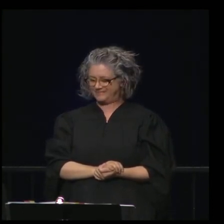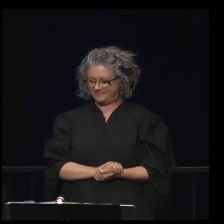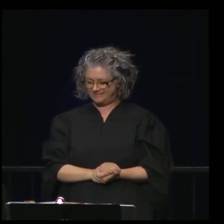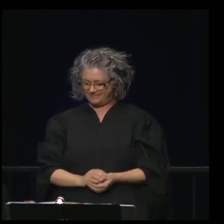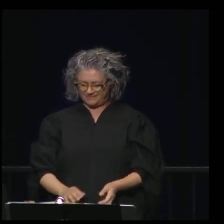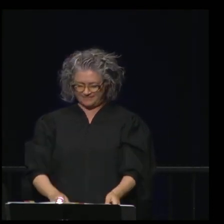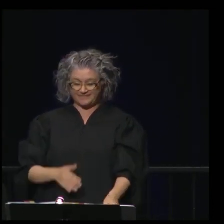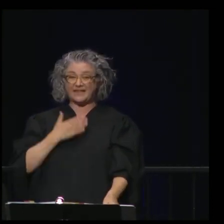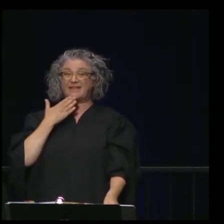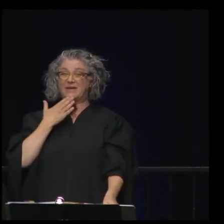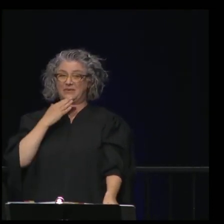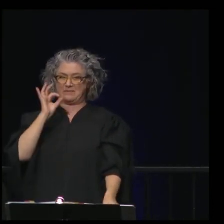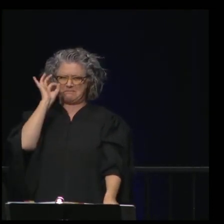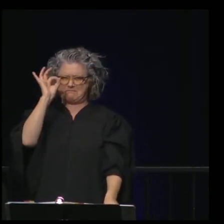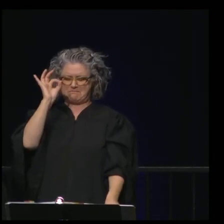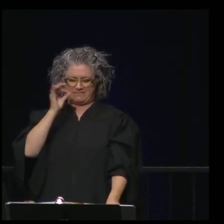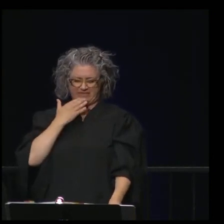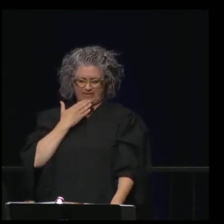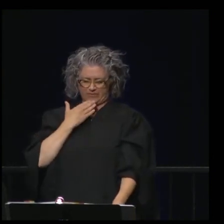Thank you.